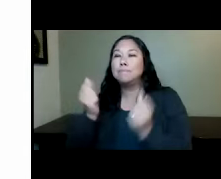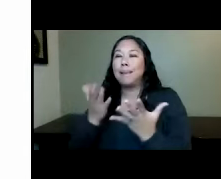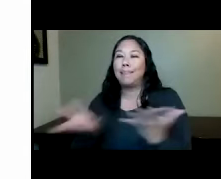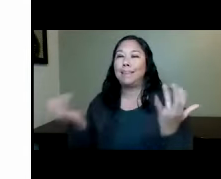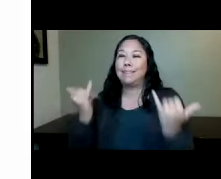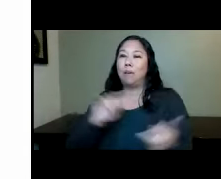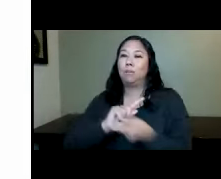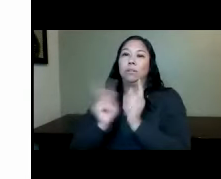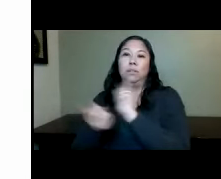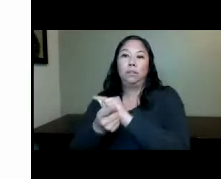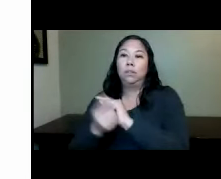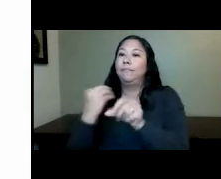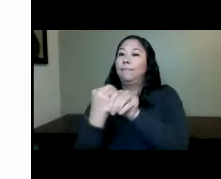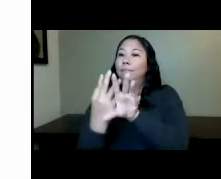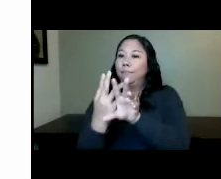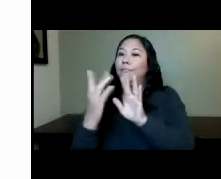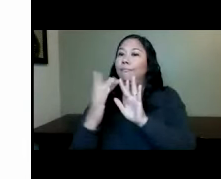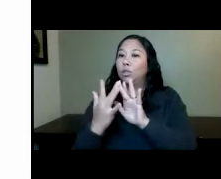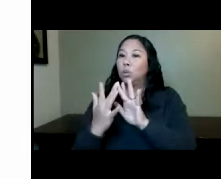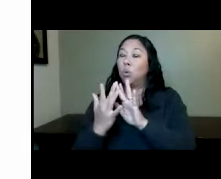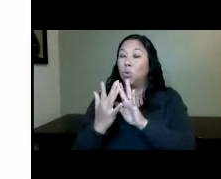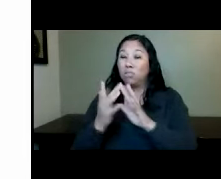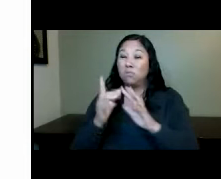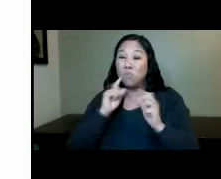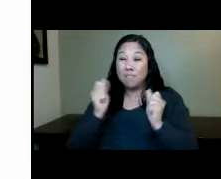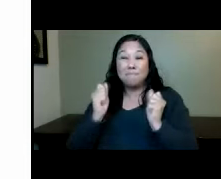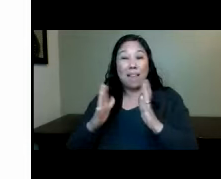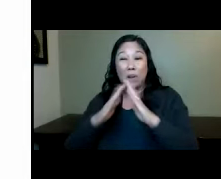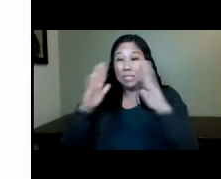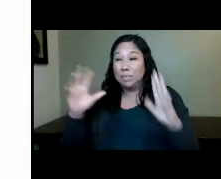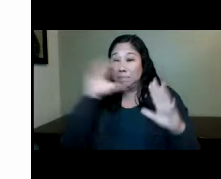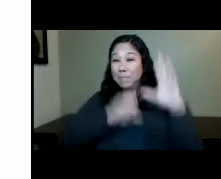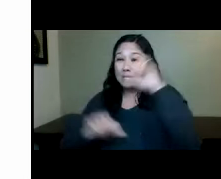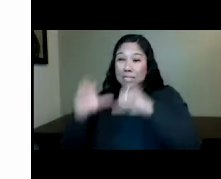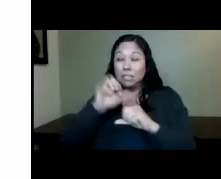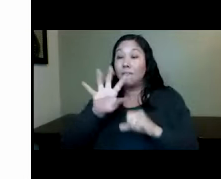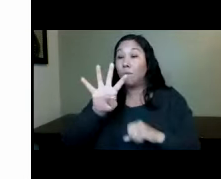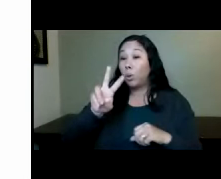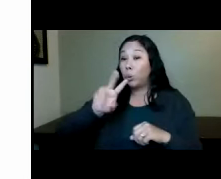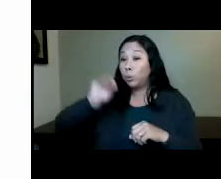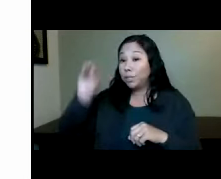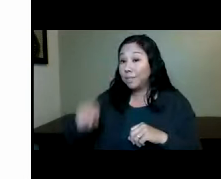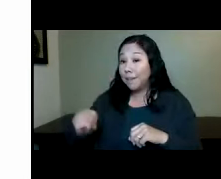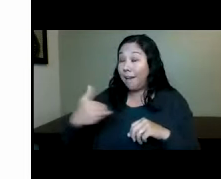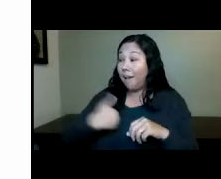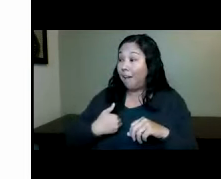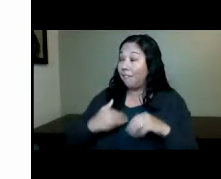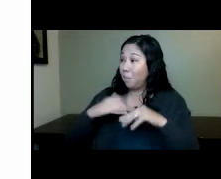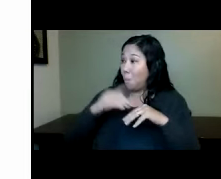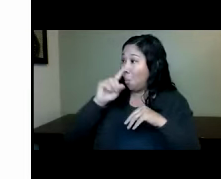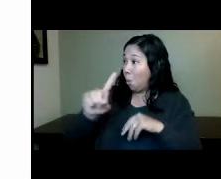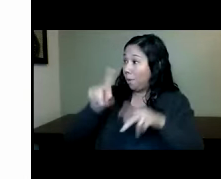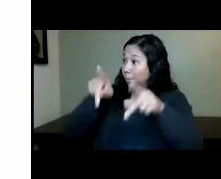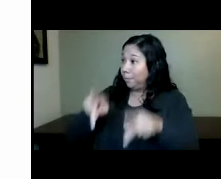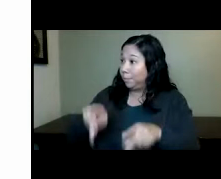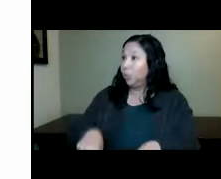of households have missed health appointments that were needed. 42% have at least one family member in their household who has lost their